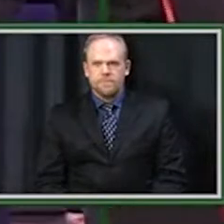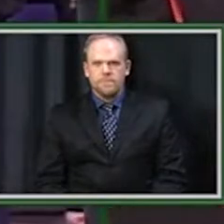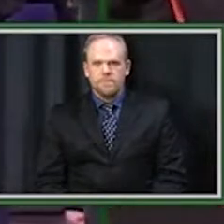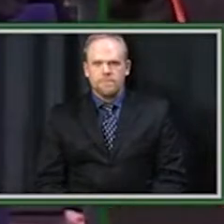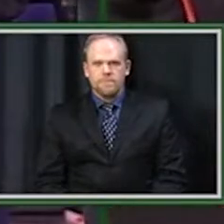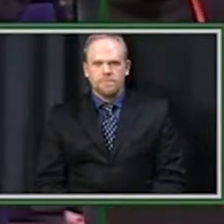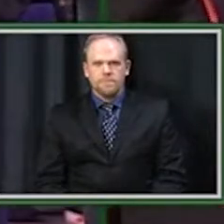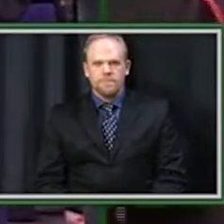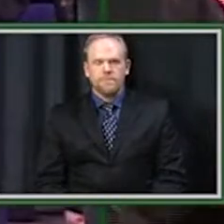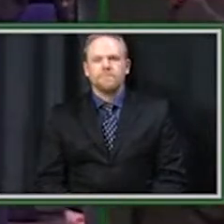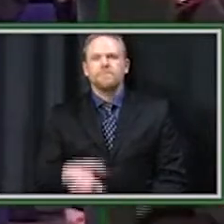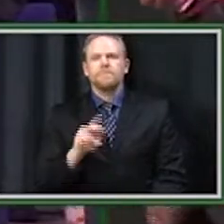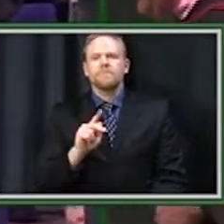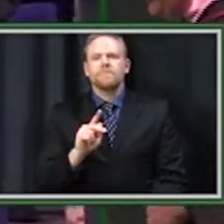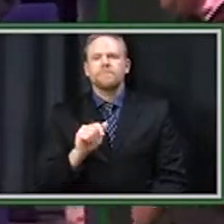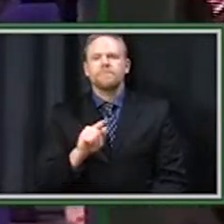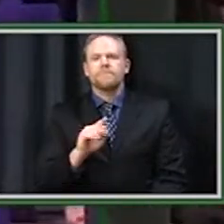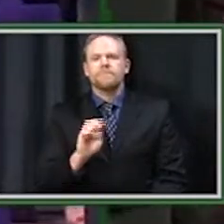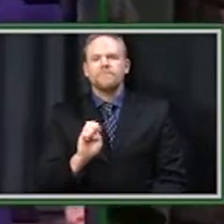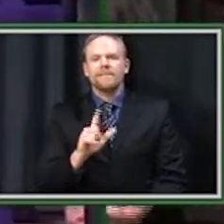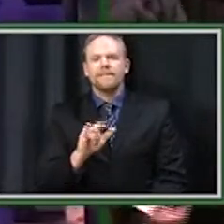Kyung-ah Kate Lim.